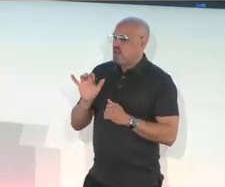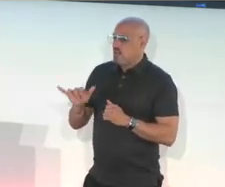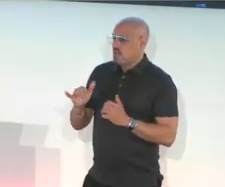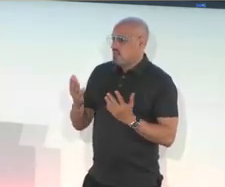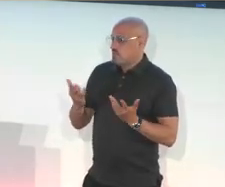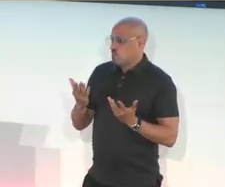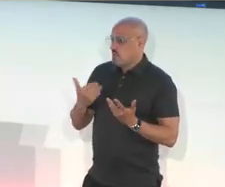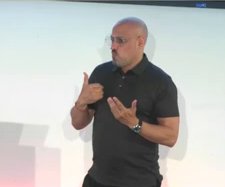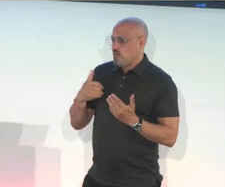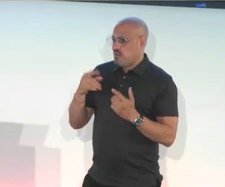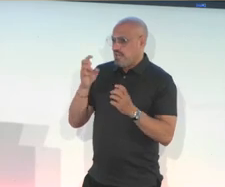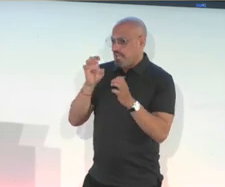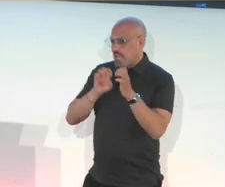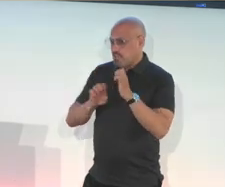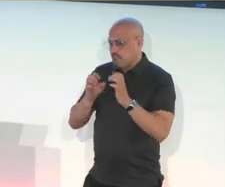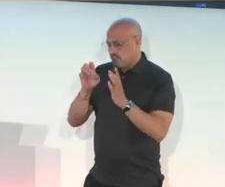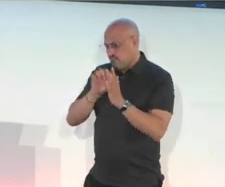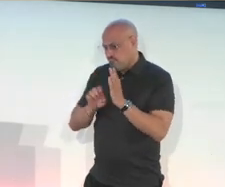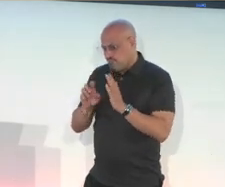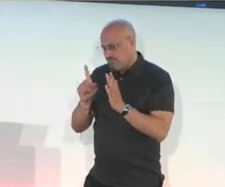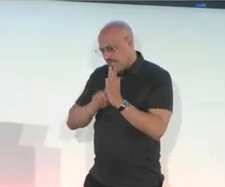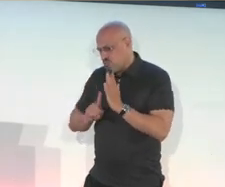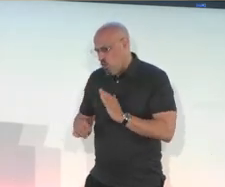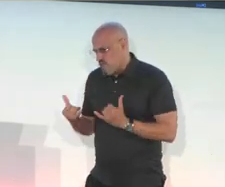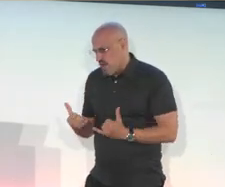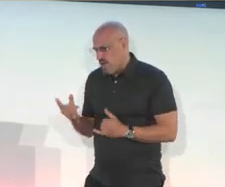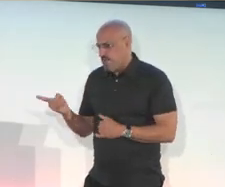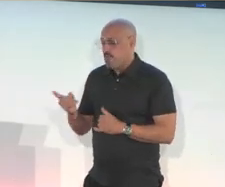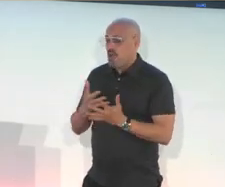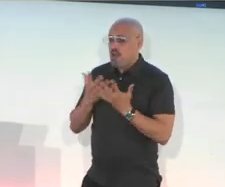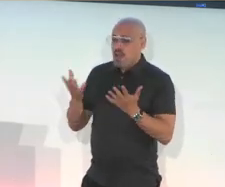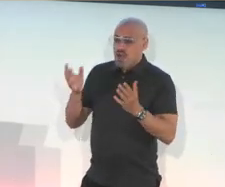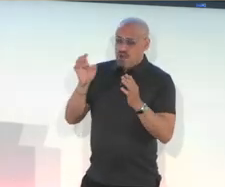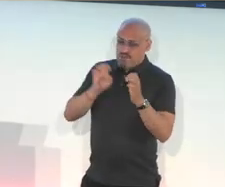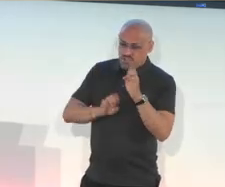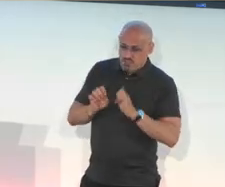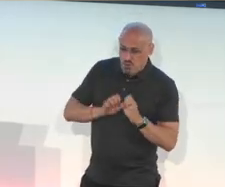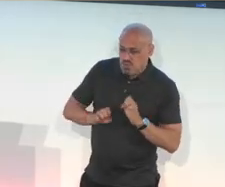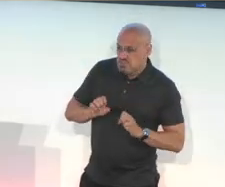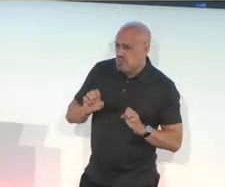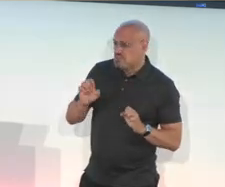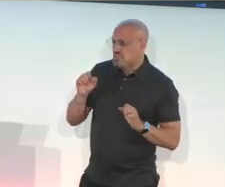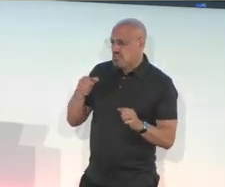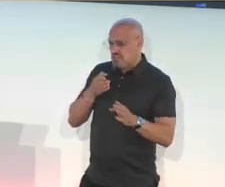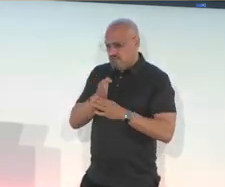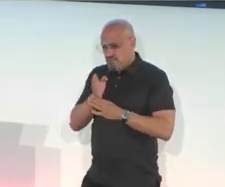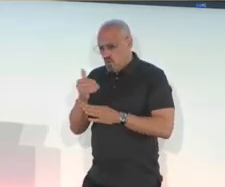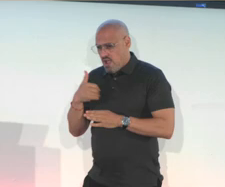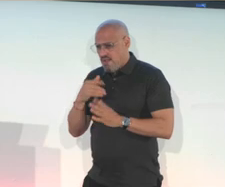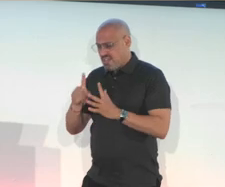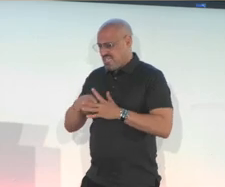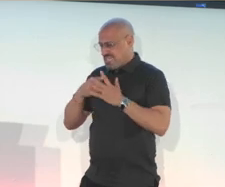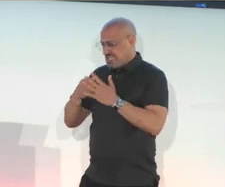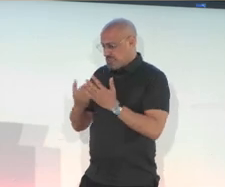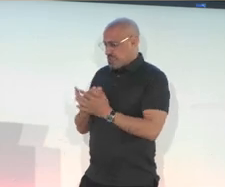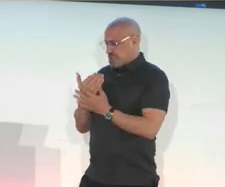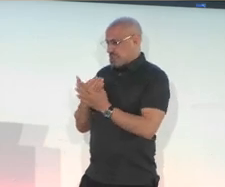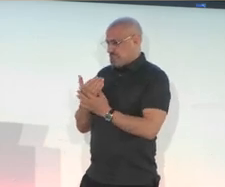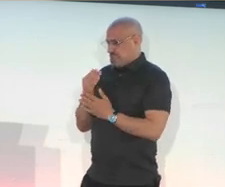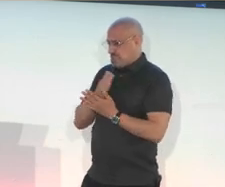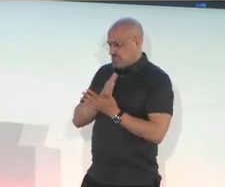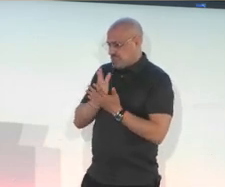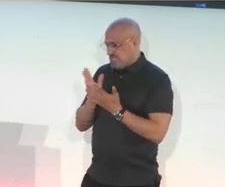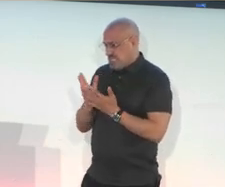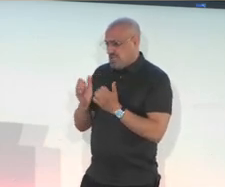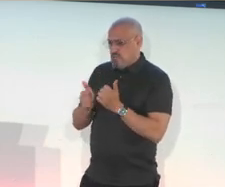that's what we're exploring at the moment. A lot of experimentation in this field in its initial stages was